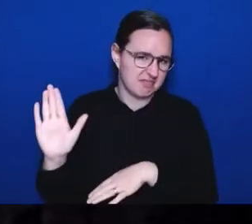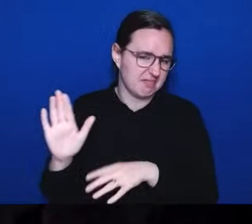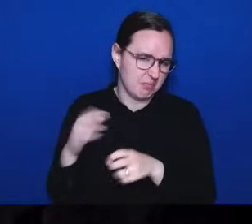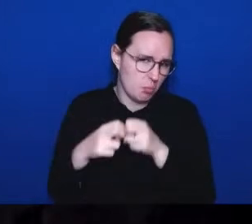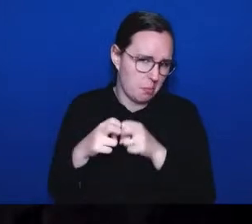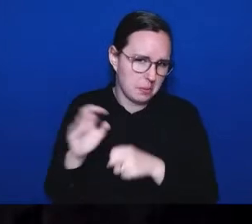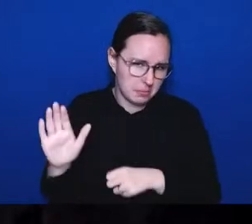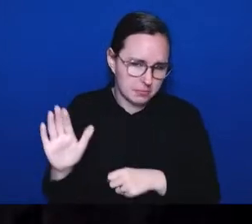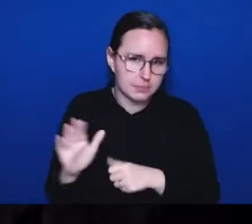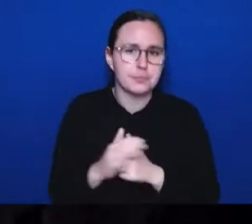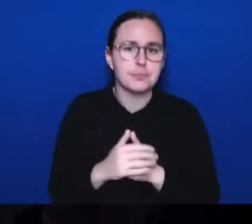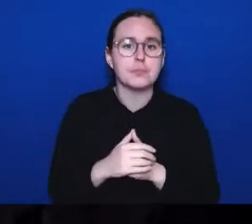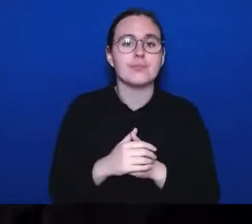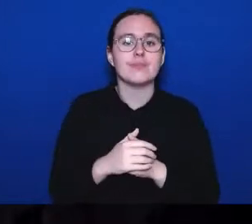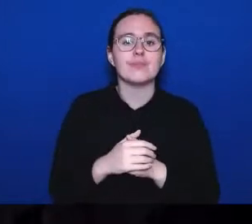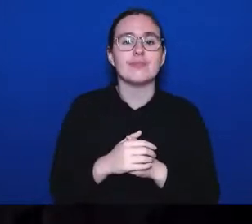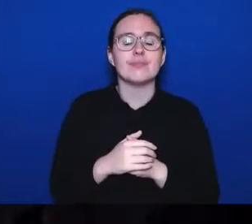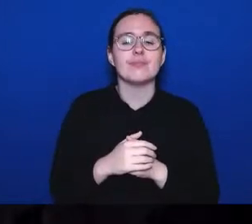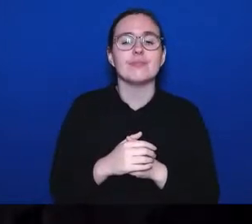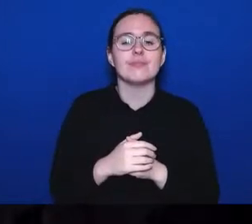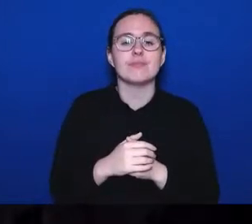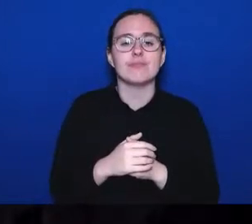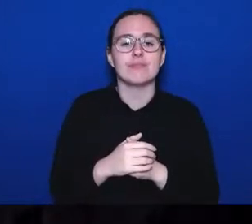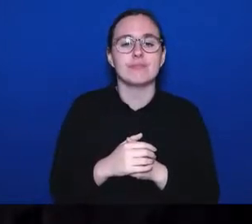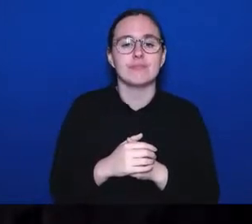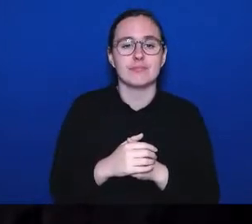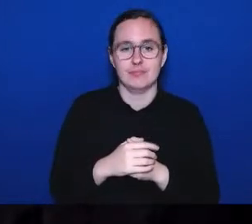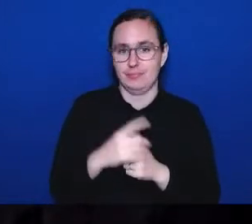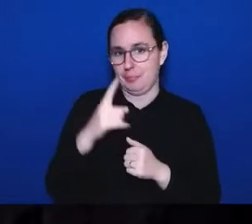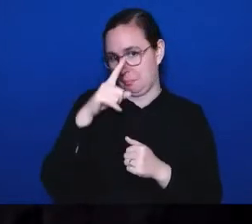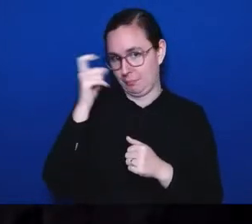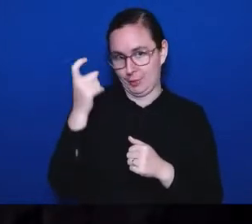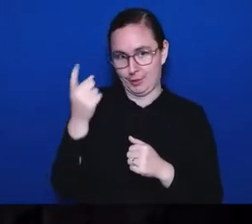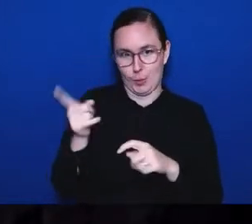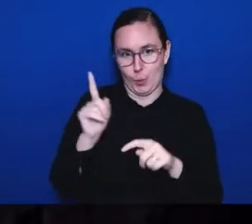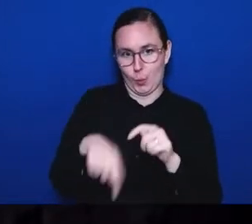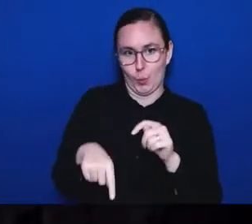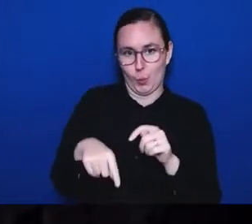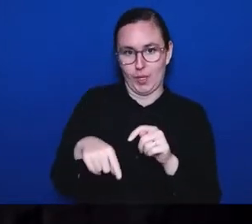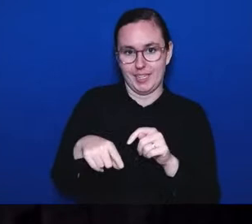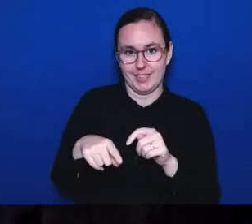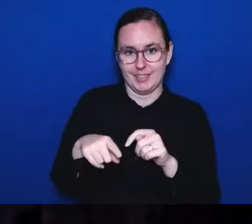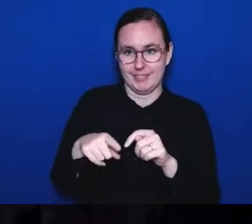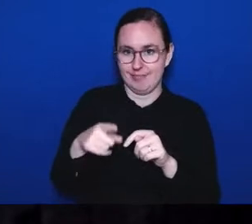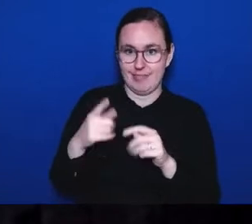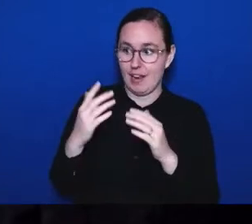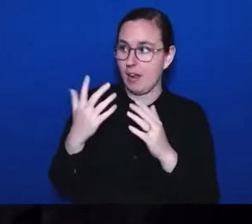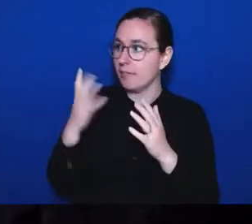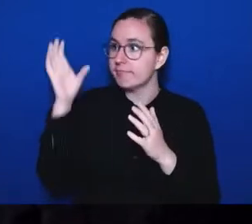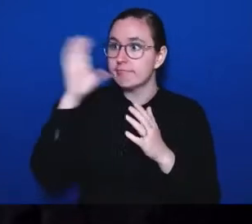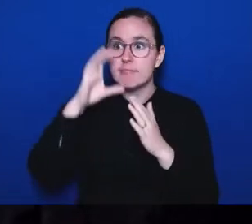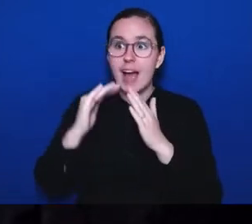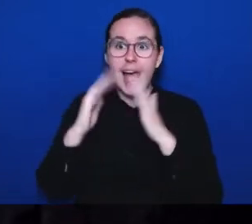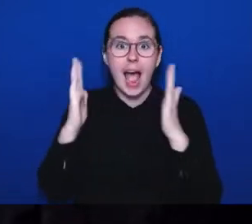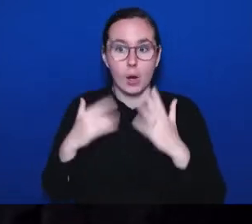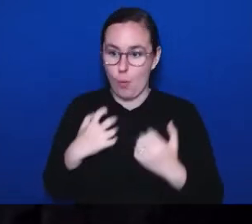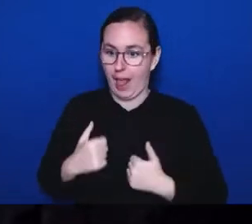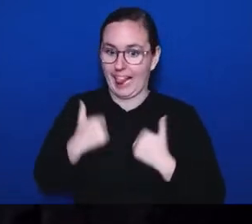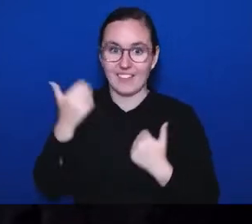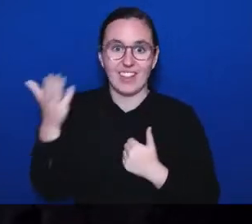in part, an access to housing issue when we try and solve problems. And we've worked with the local community